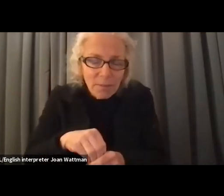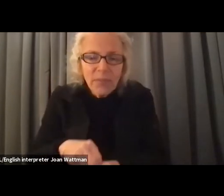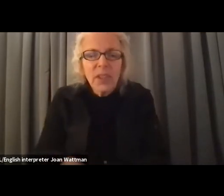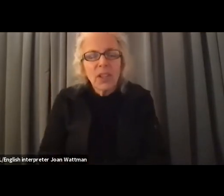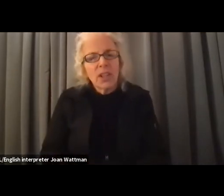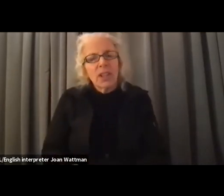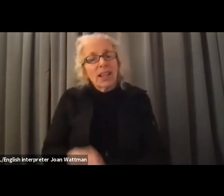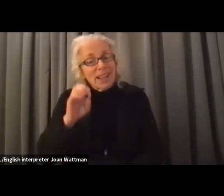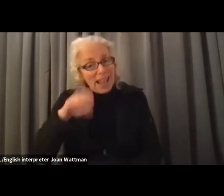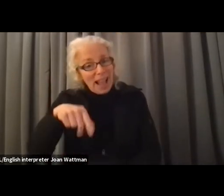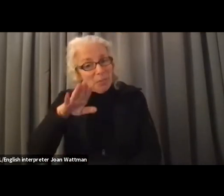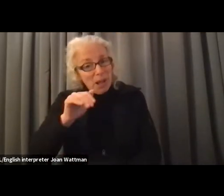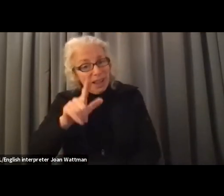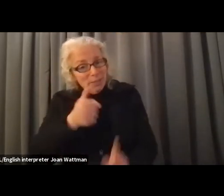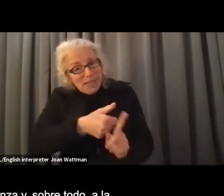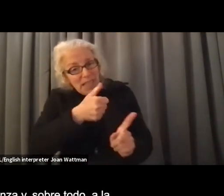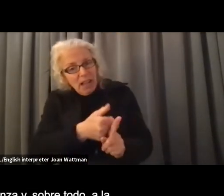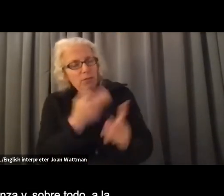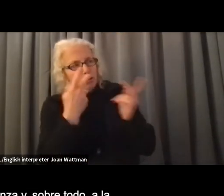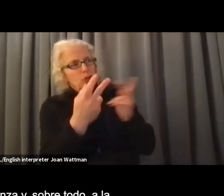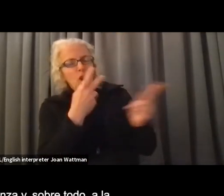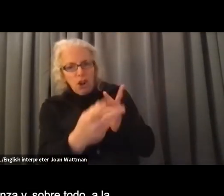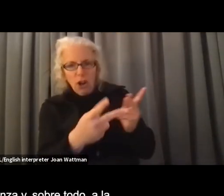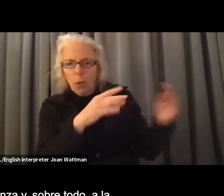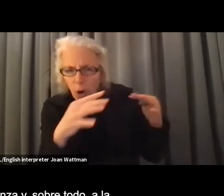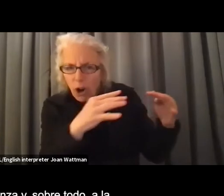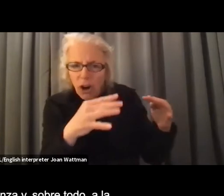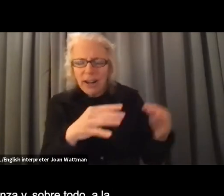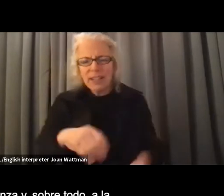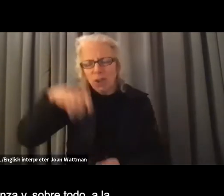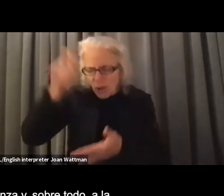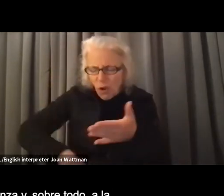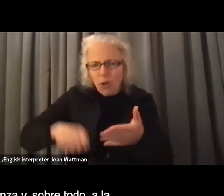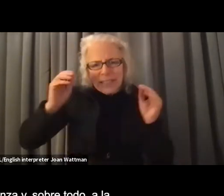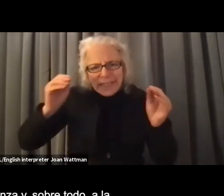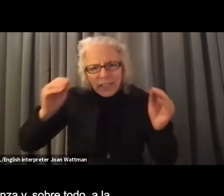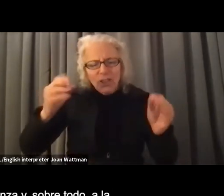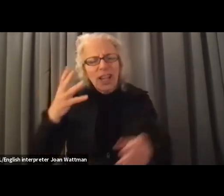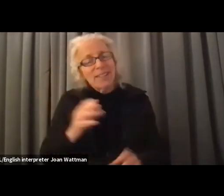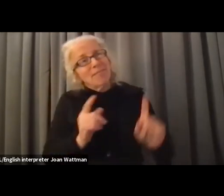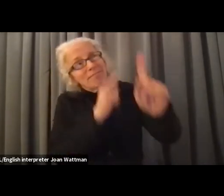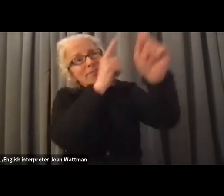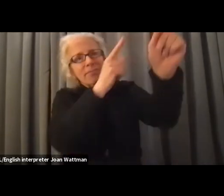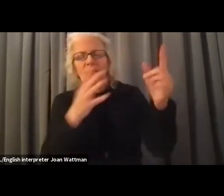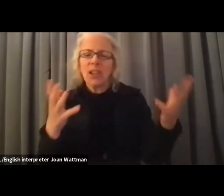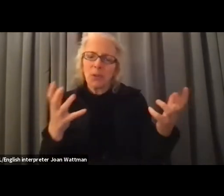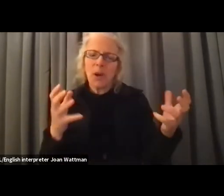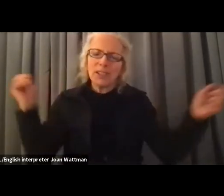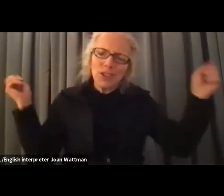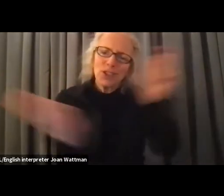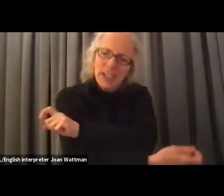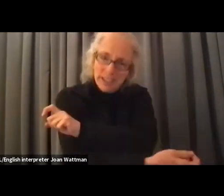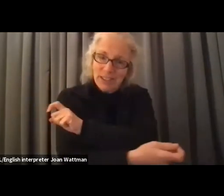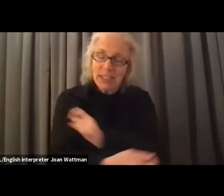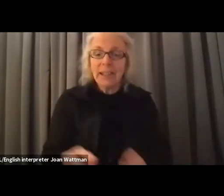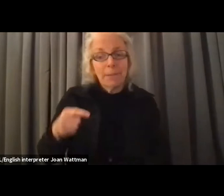conflict, Eqbal devoted his life's work to writing, teaching, and above all else, working for change. Eqbal was a participant